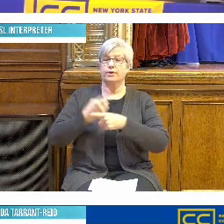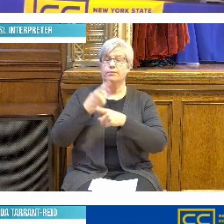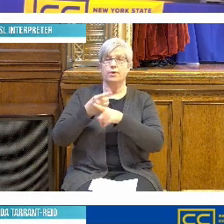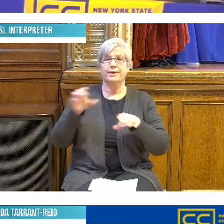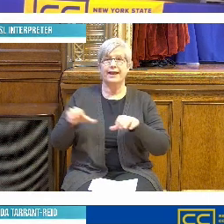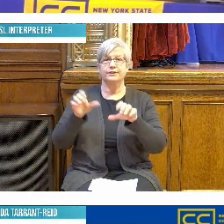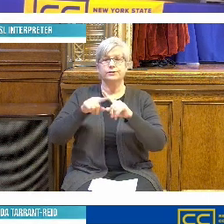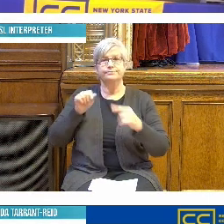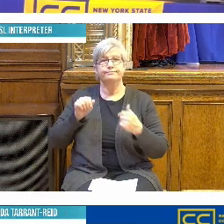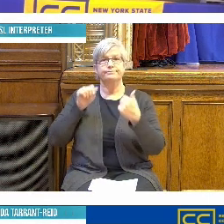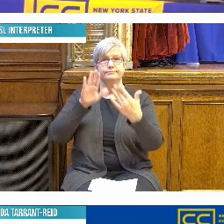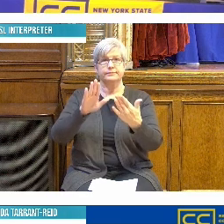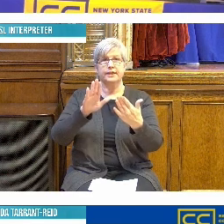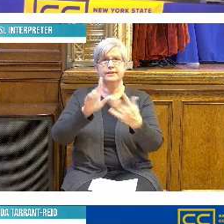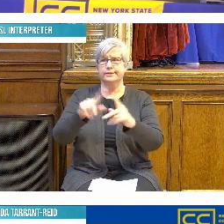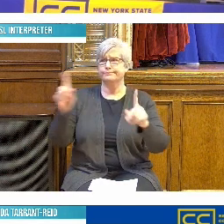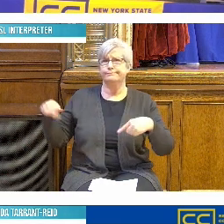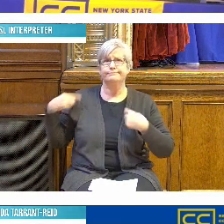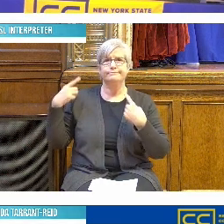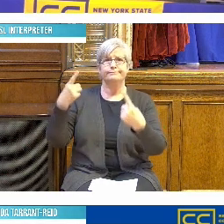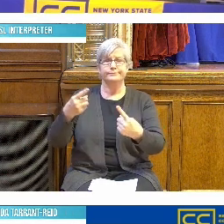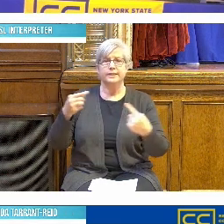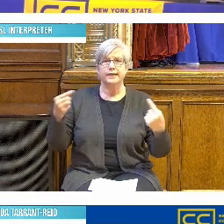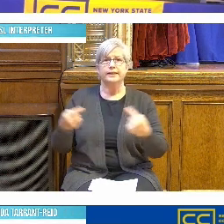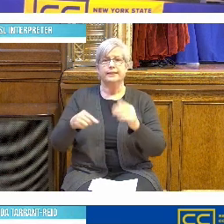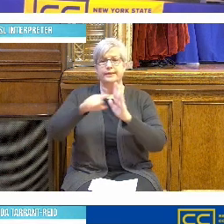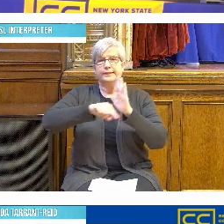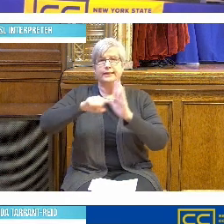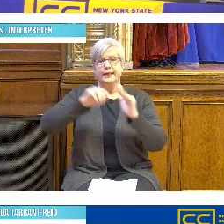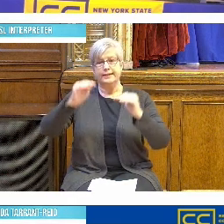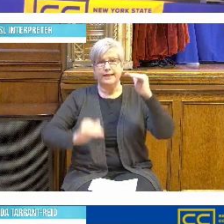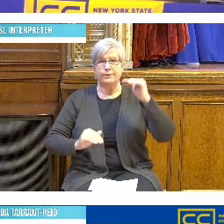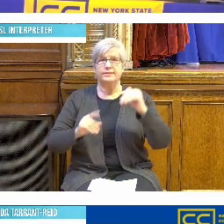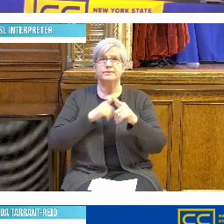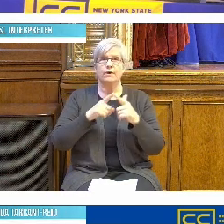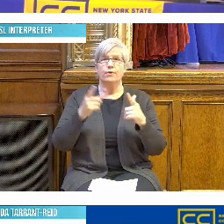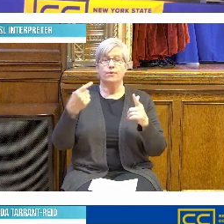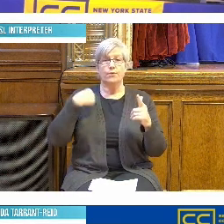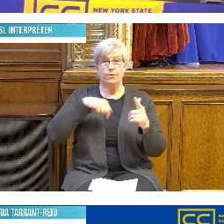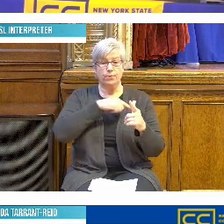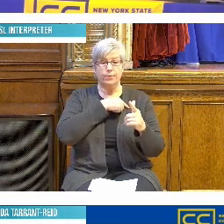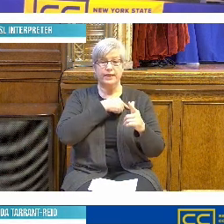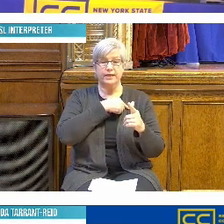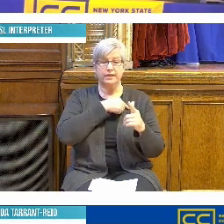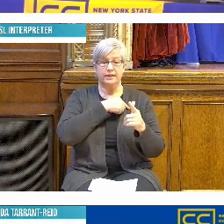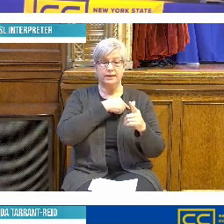to address these longstanding harms and inequities. And so we are